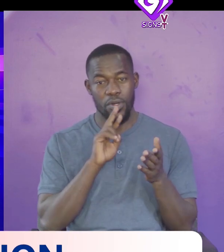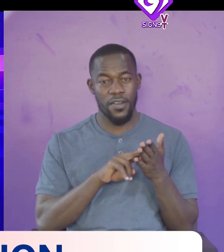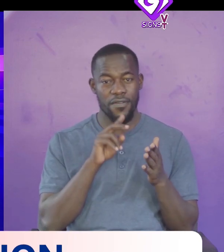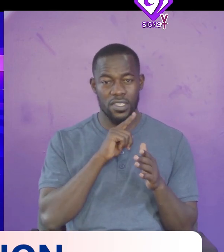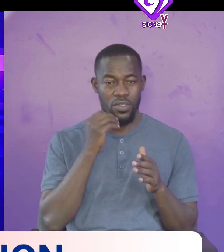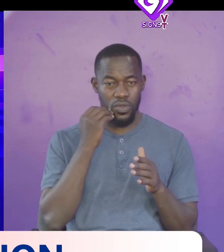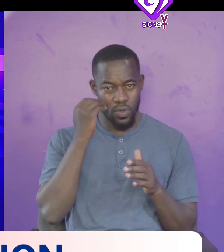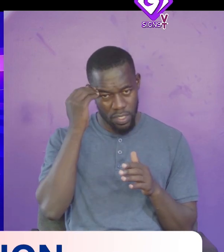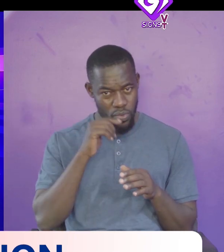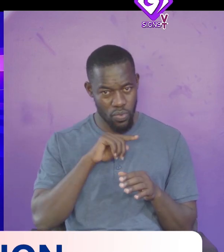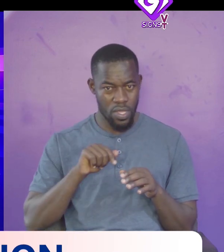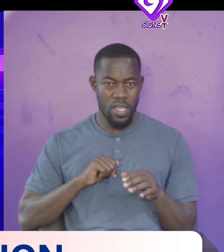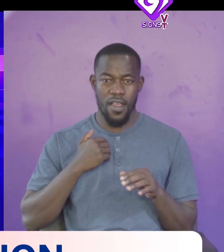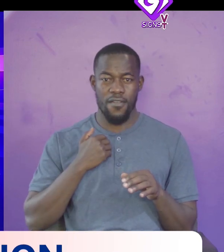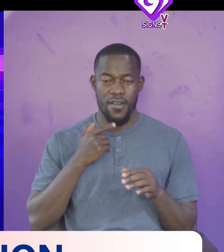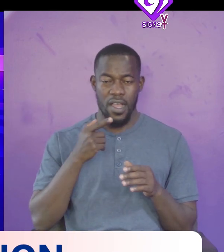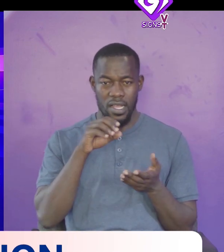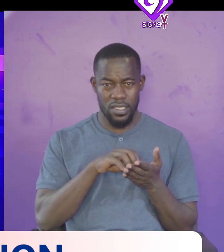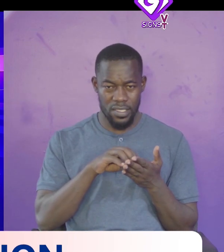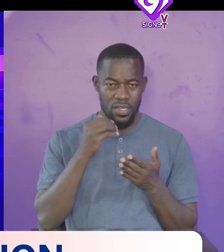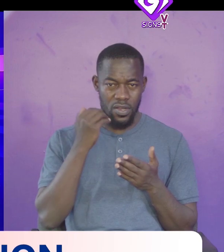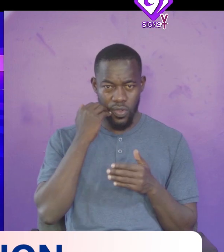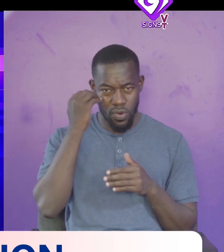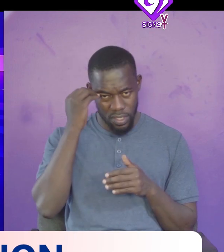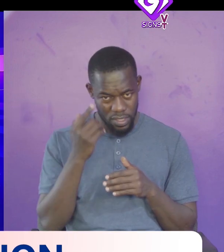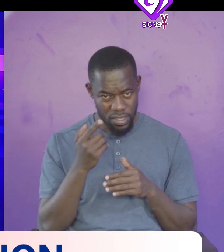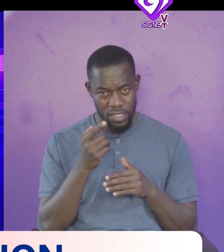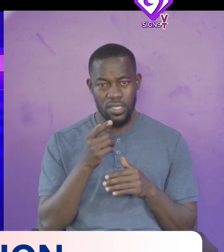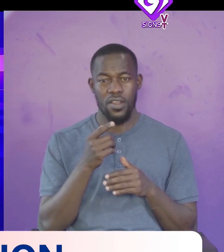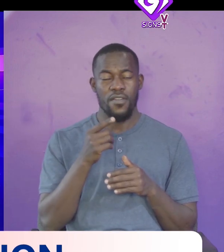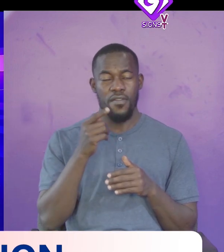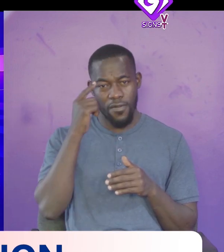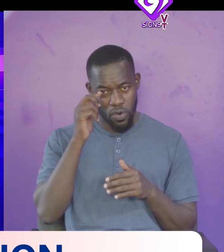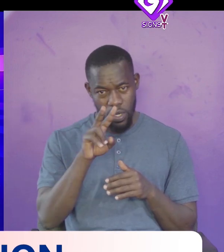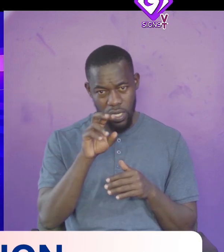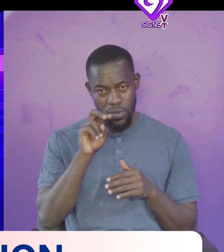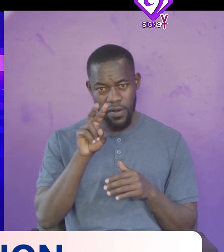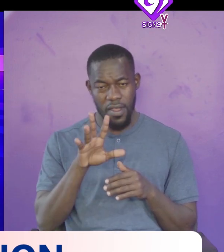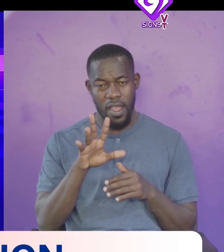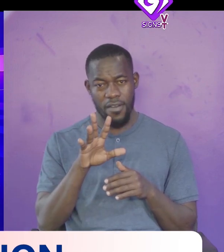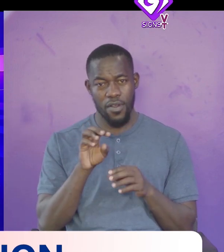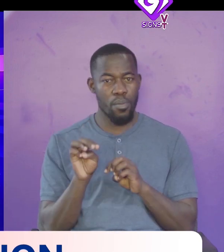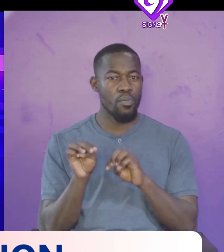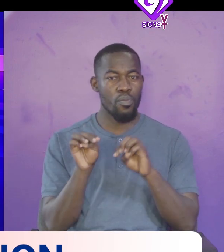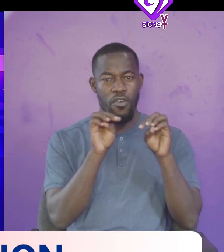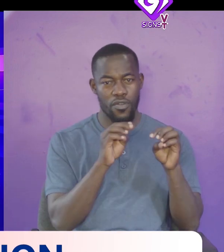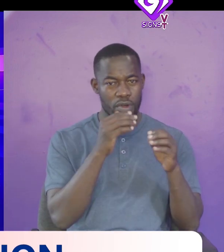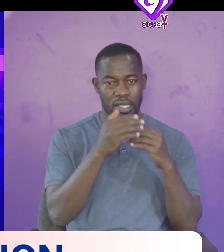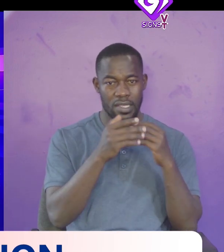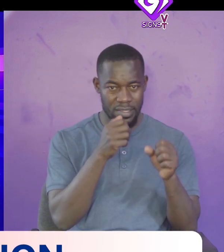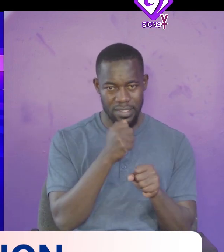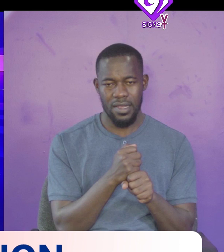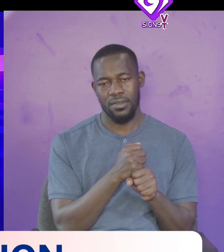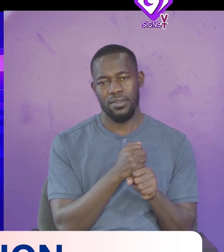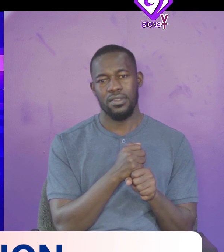case in court, petition E050 of 2025, which has been moved to next year, unfortunately.